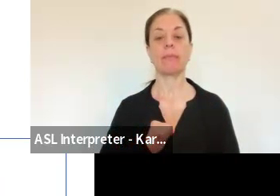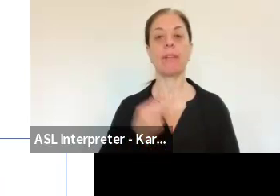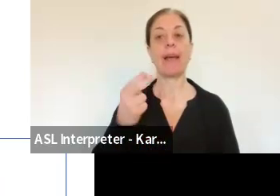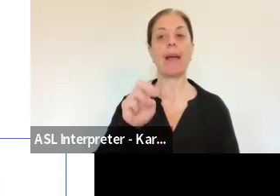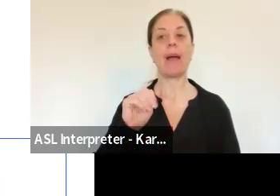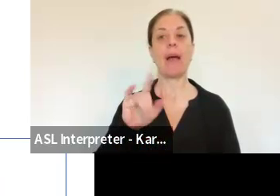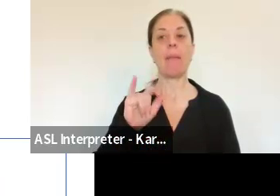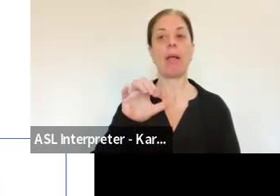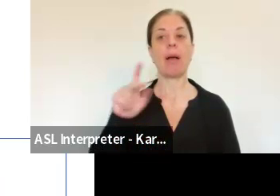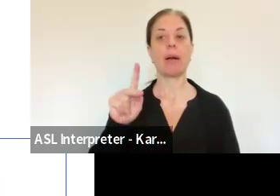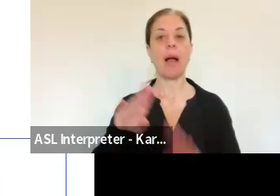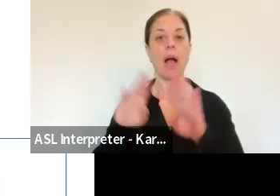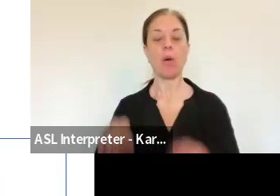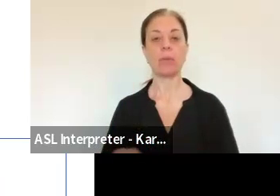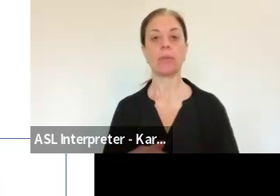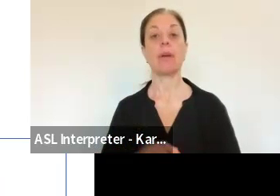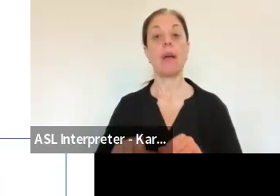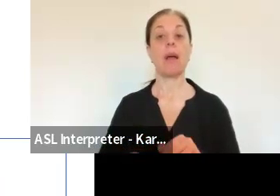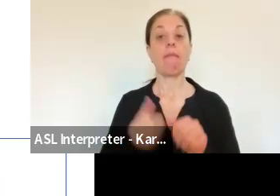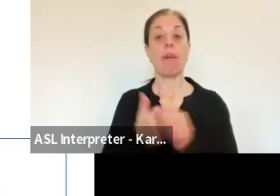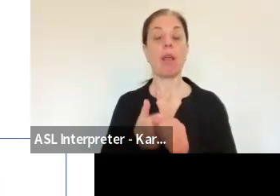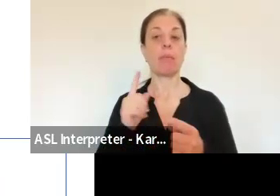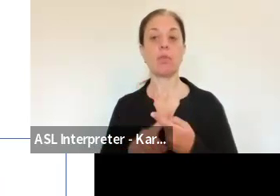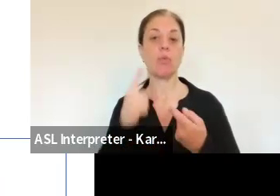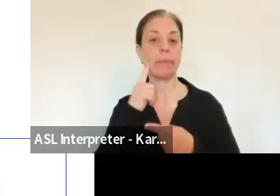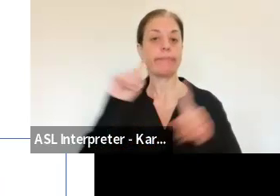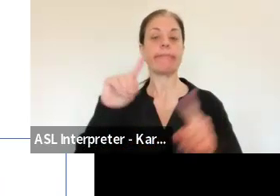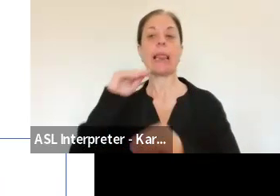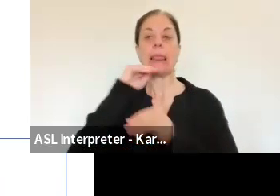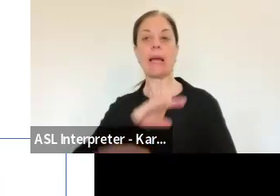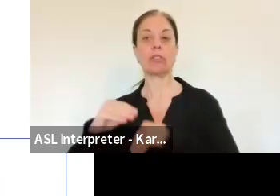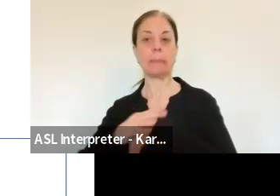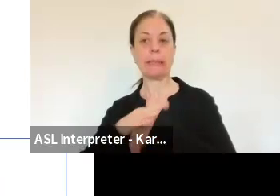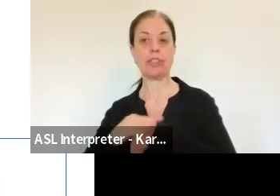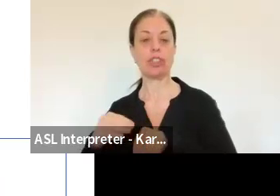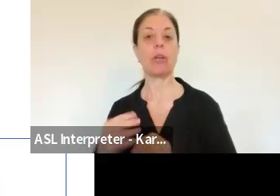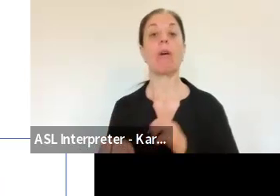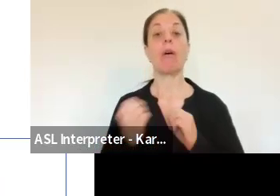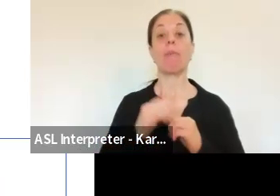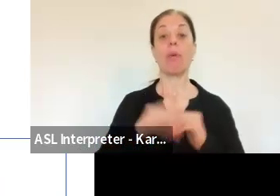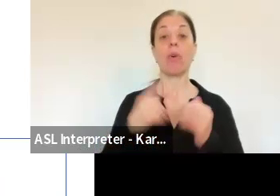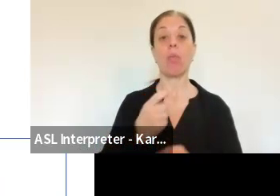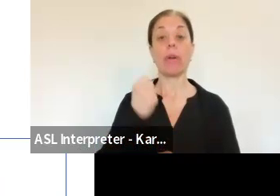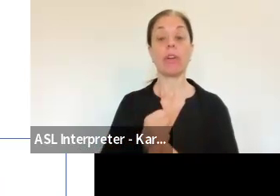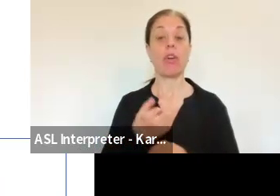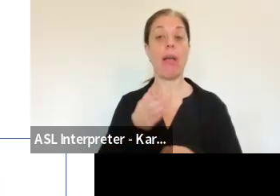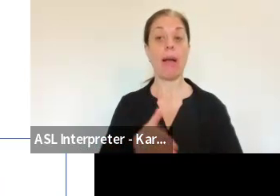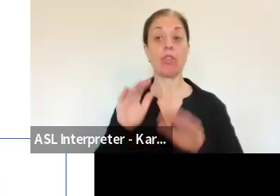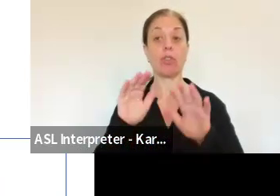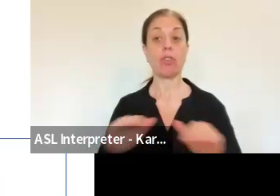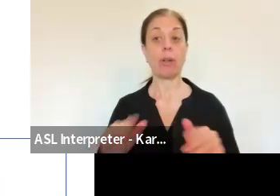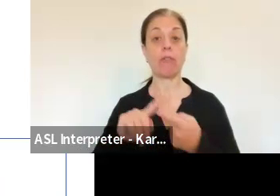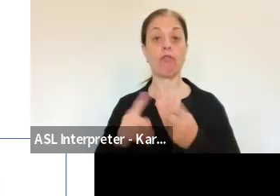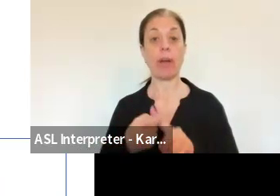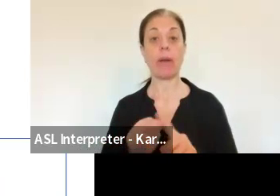Hemlock House. The follow-up to the critically acclaimed Liar's Beach is here. More than a year after childhood friends Michael